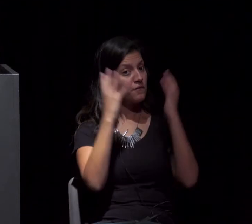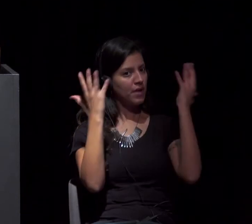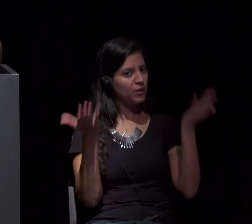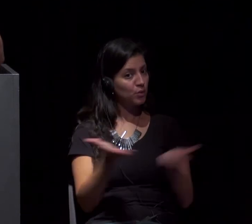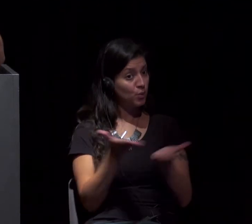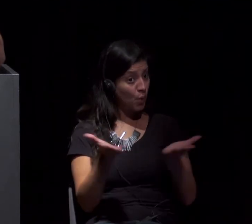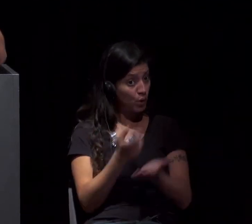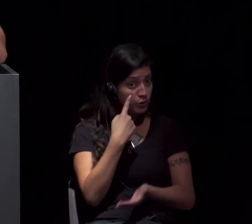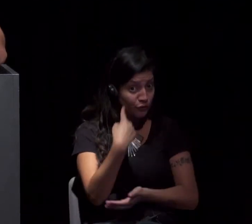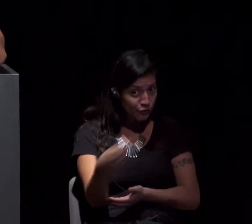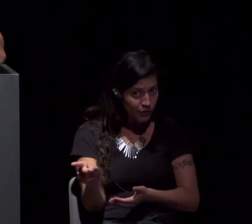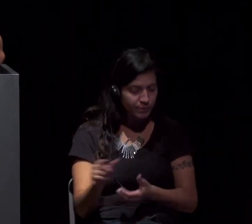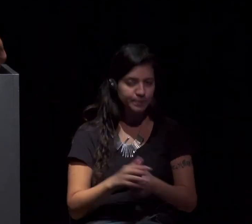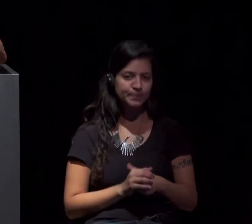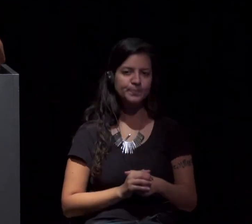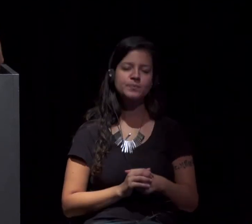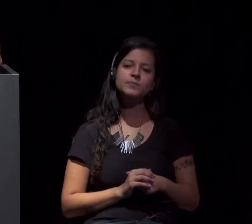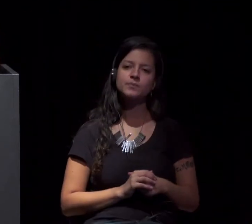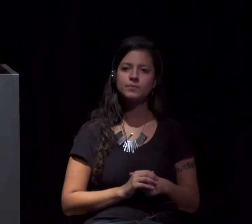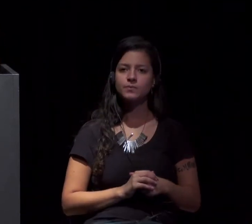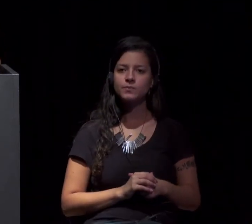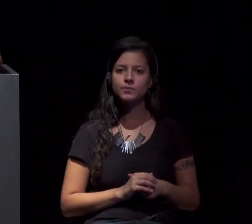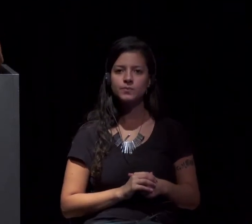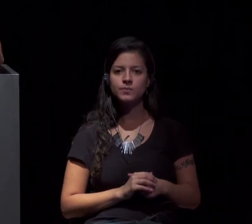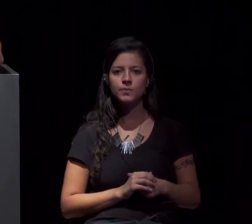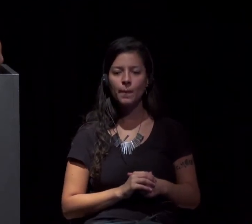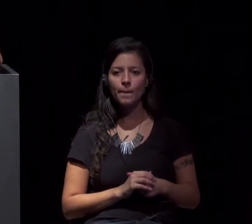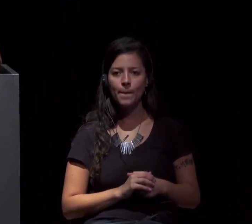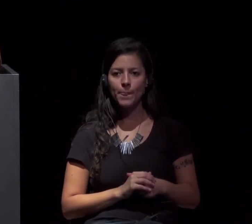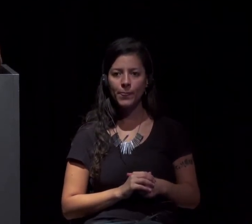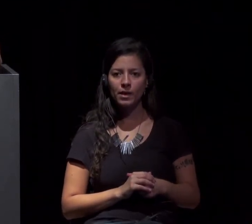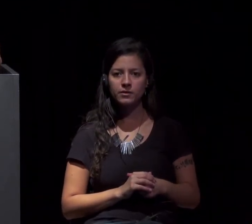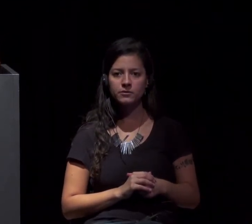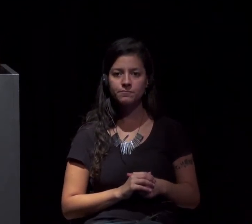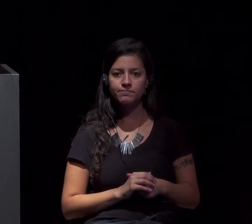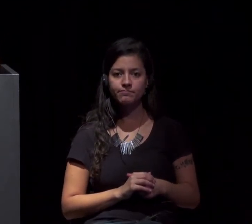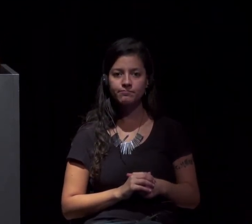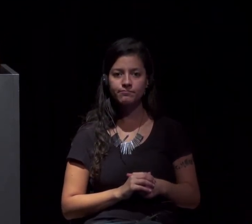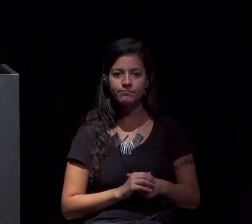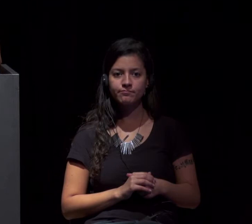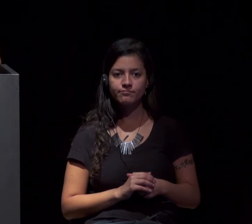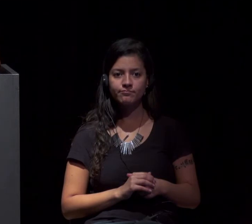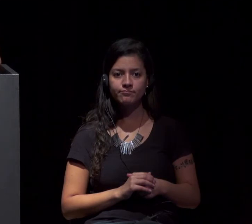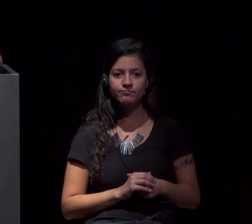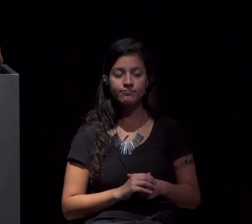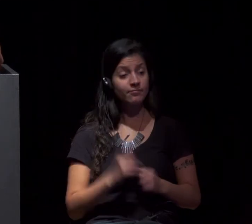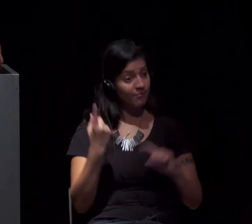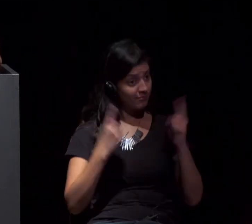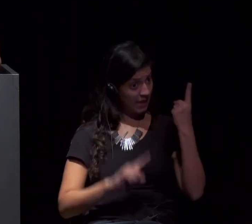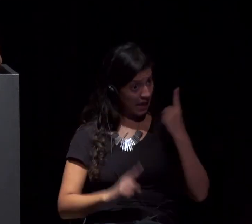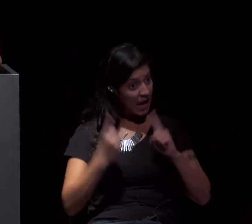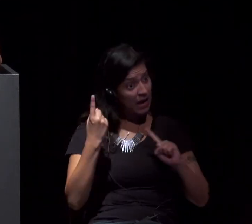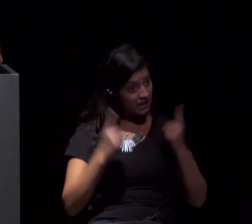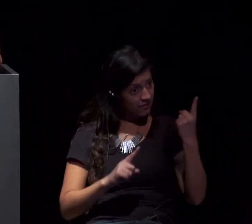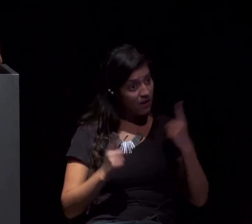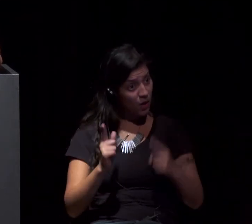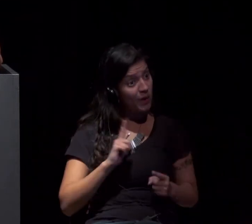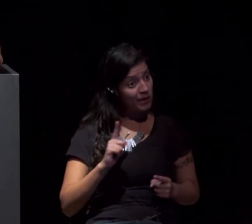is that it continues to contain ritualistic elements that have nonetheless